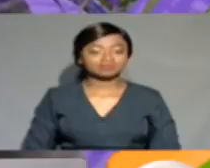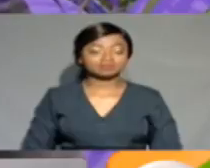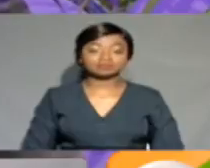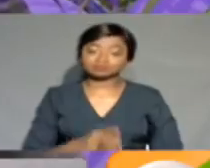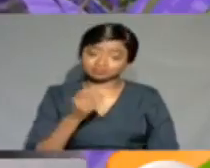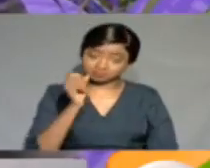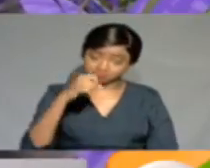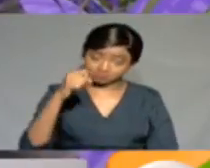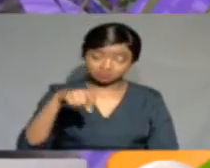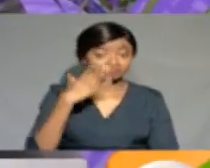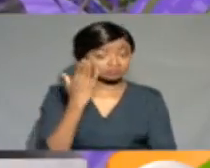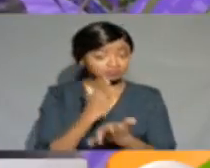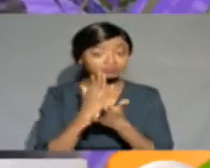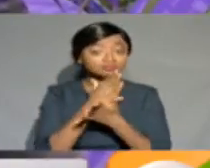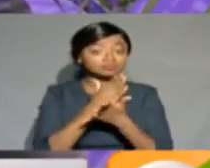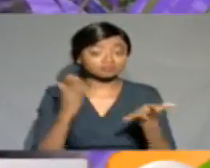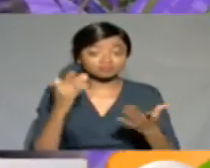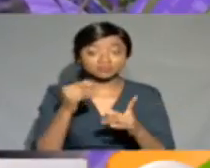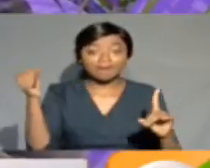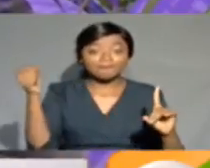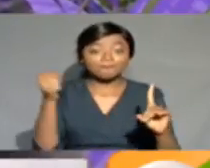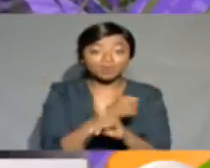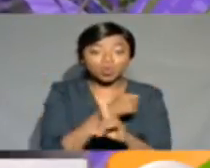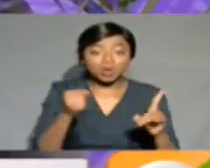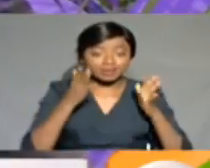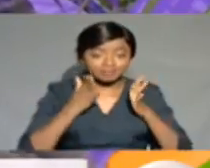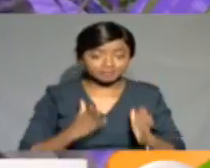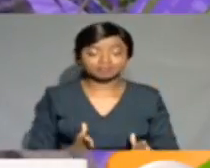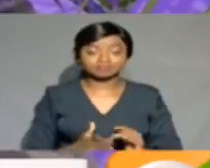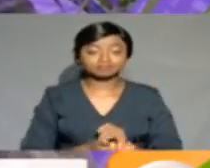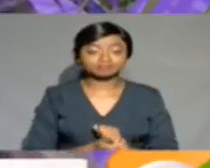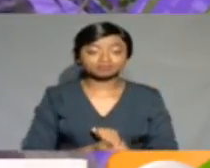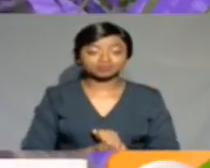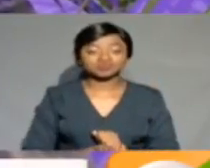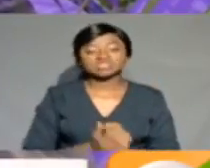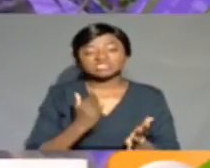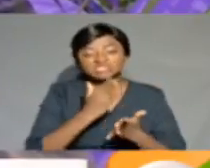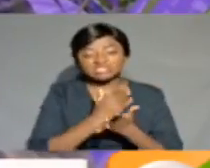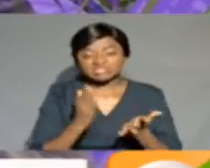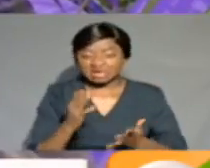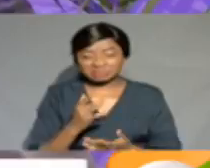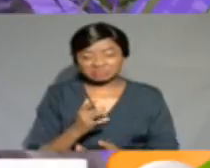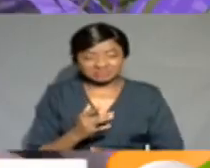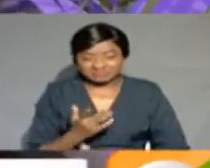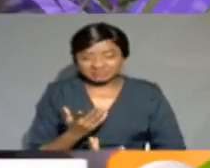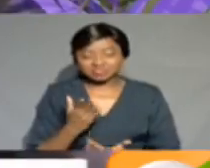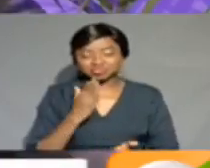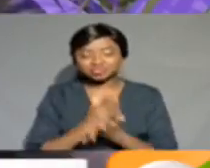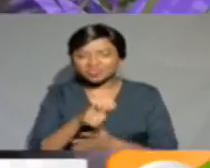bullies that we do have, as Daktari has said, some are not well